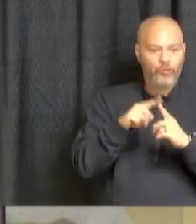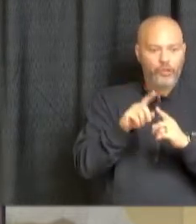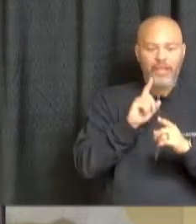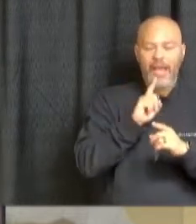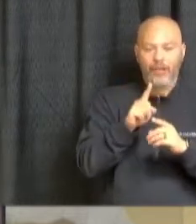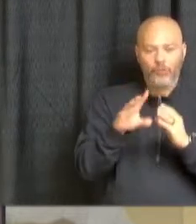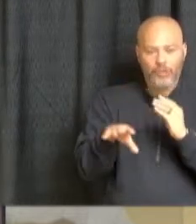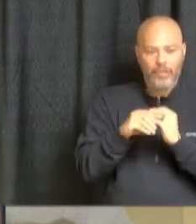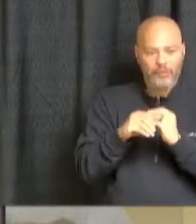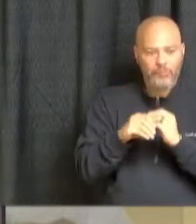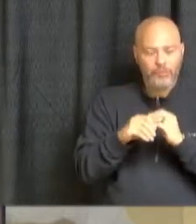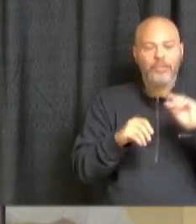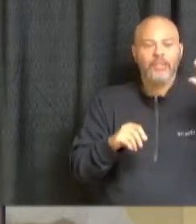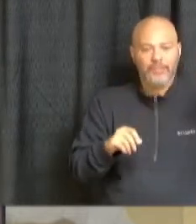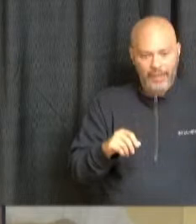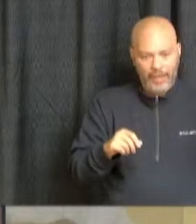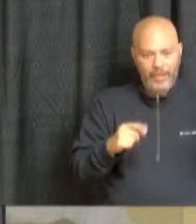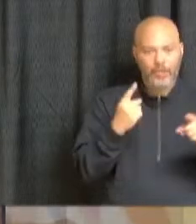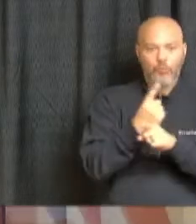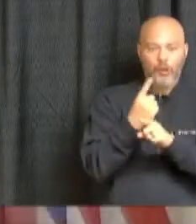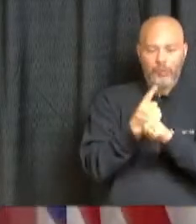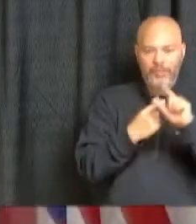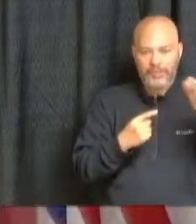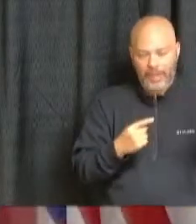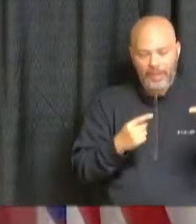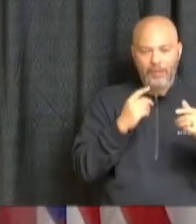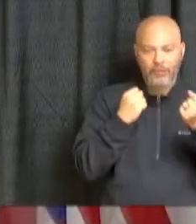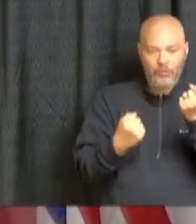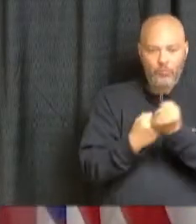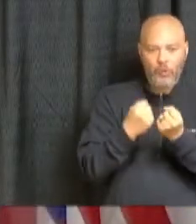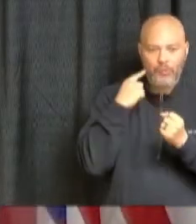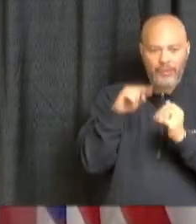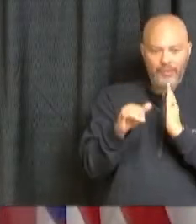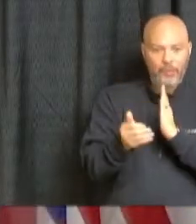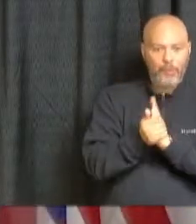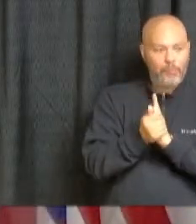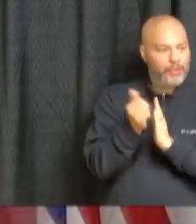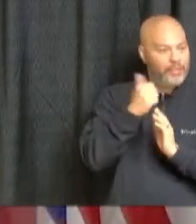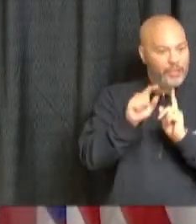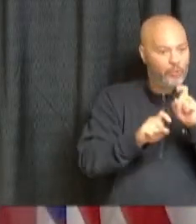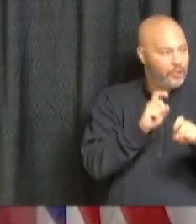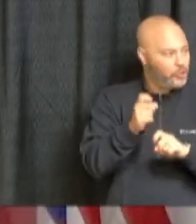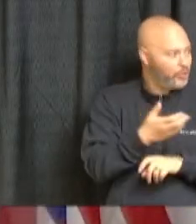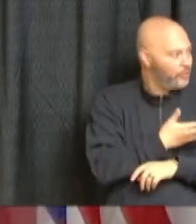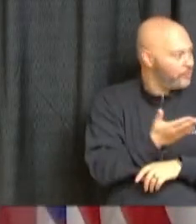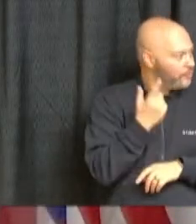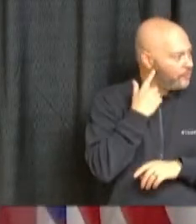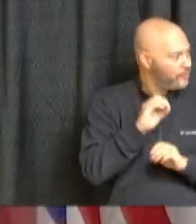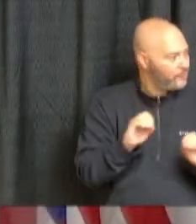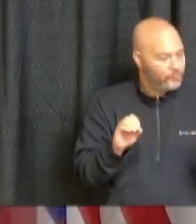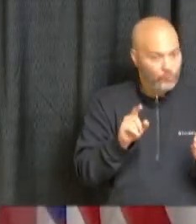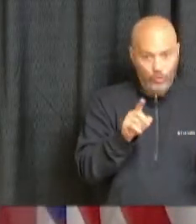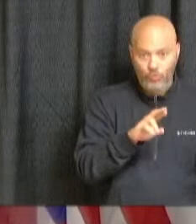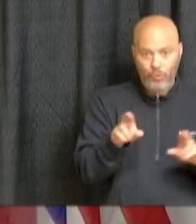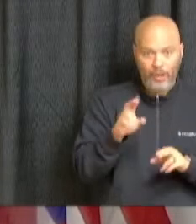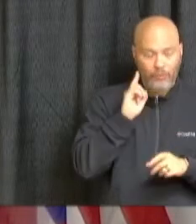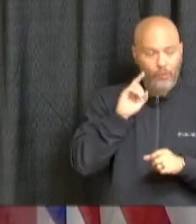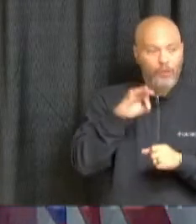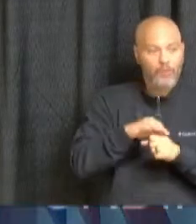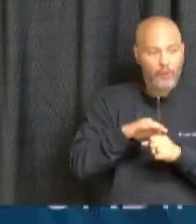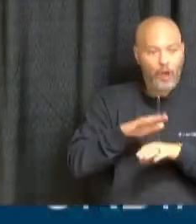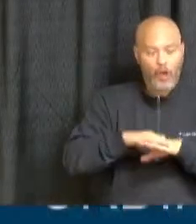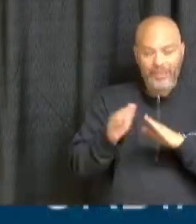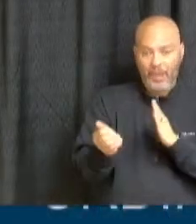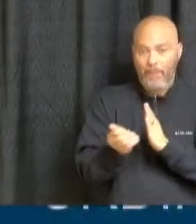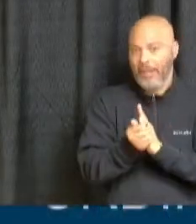actual attachment. Motion been made and properly seconded in favor of this amendment. Any questions? Seeing none, are you ready to vote on